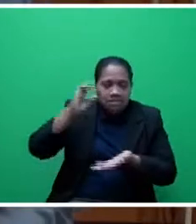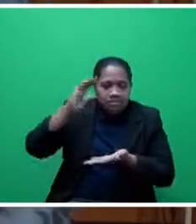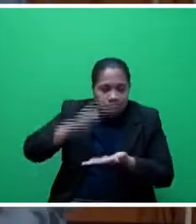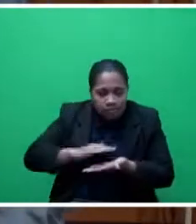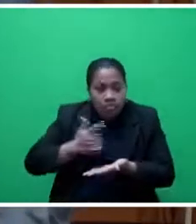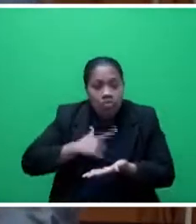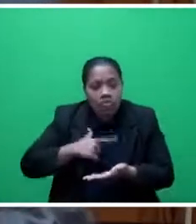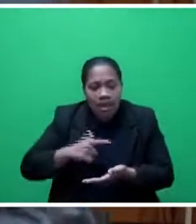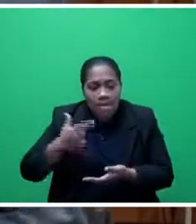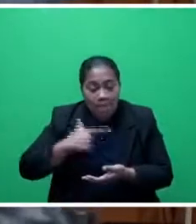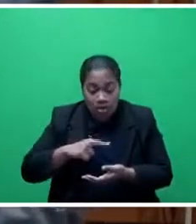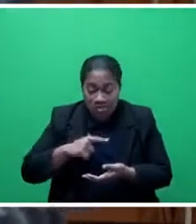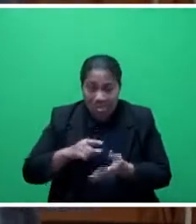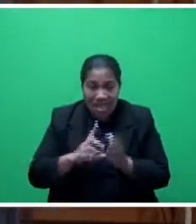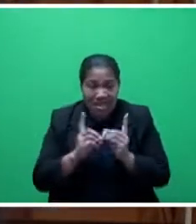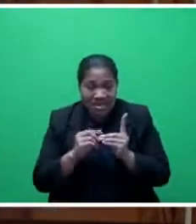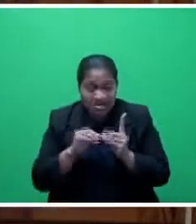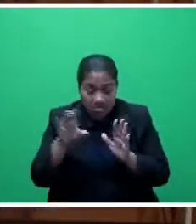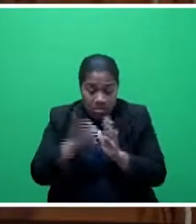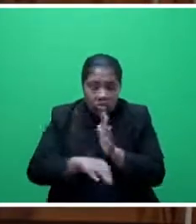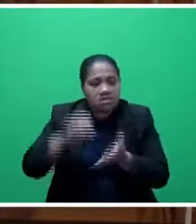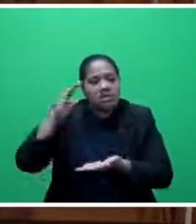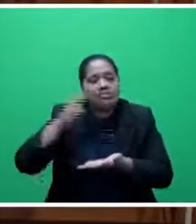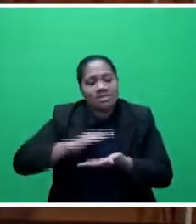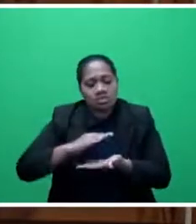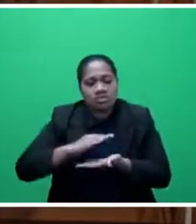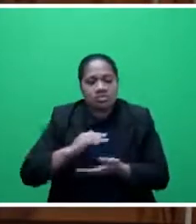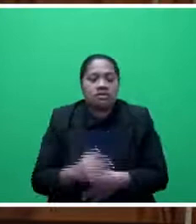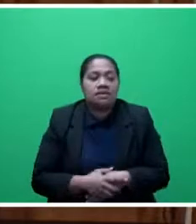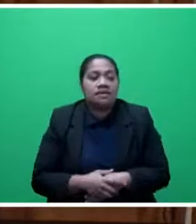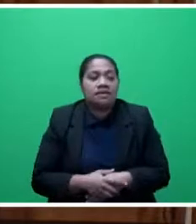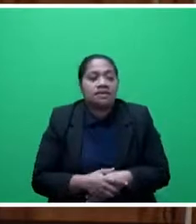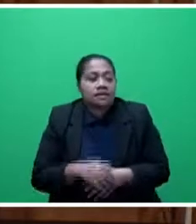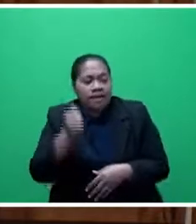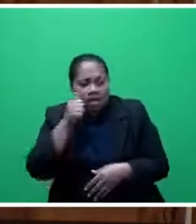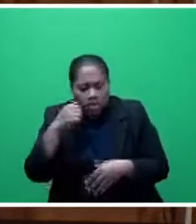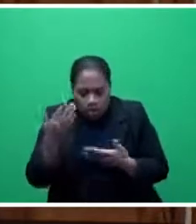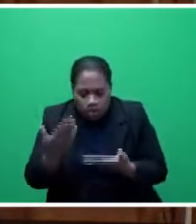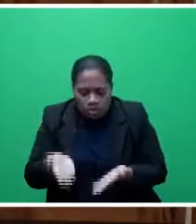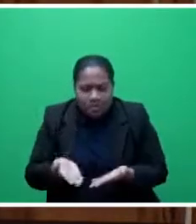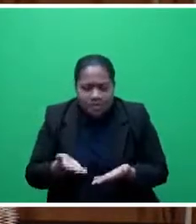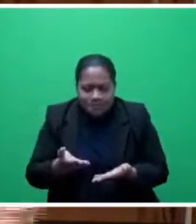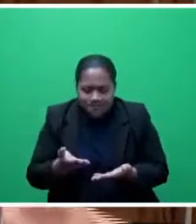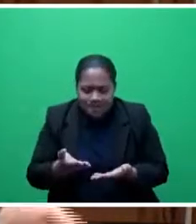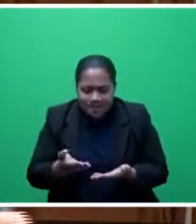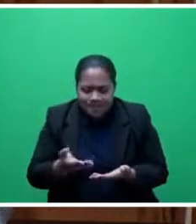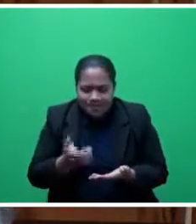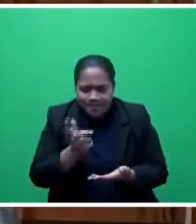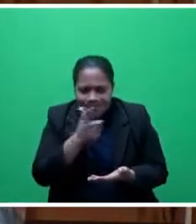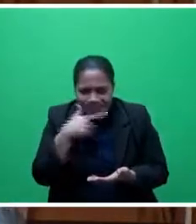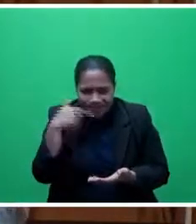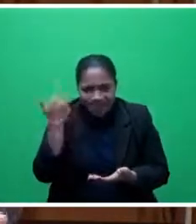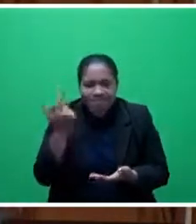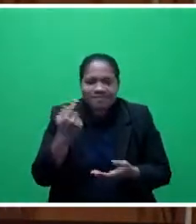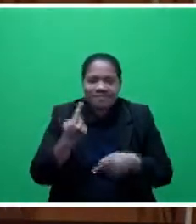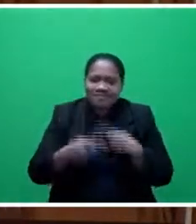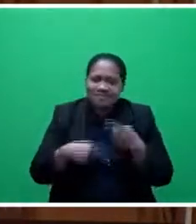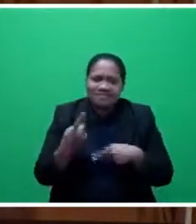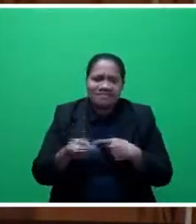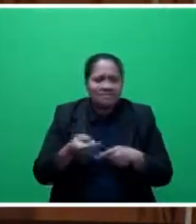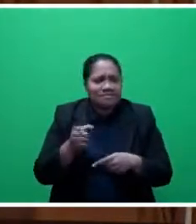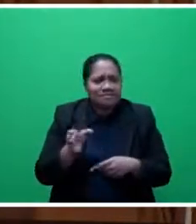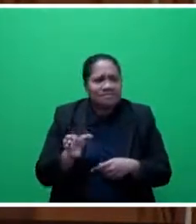32 to 5%. I know Honourable Gengari Tumbu, I was not in Parliament, had raised some issues about, because we reduced duties, maybe